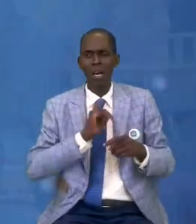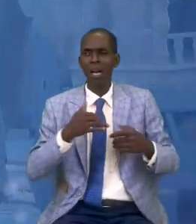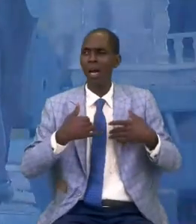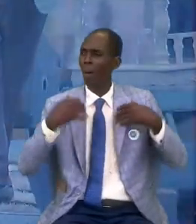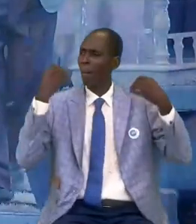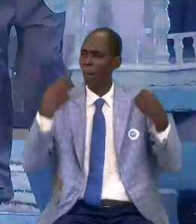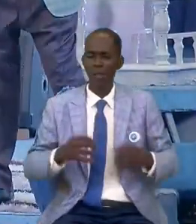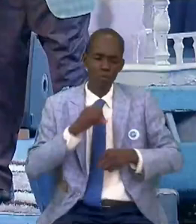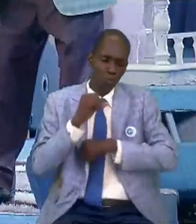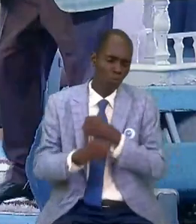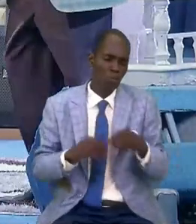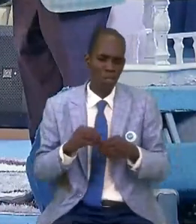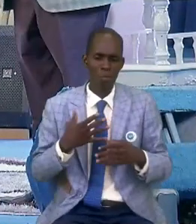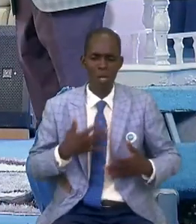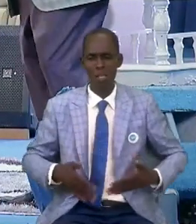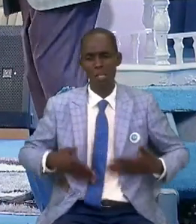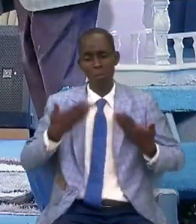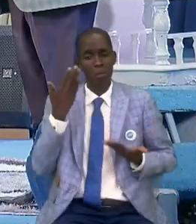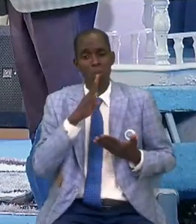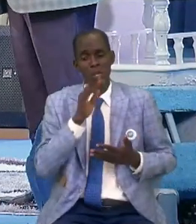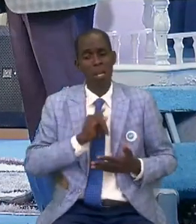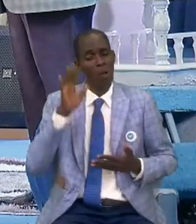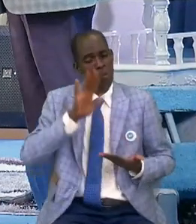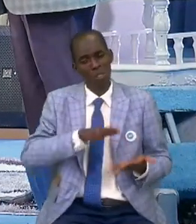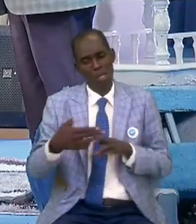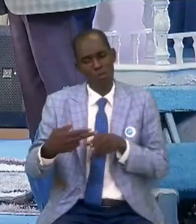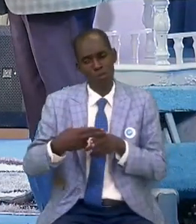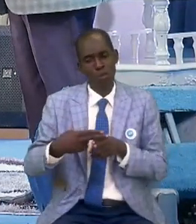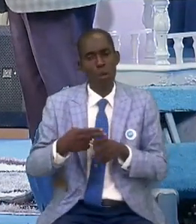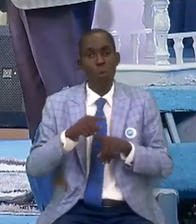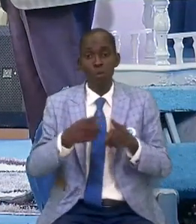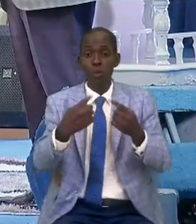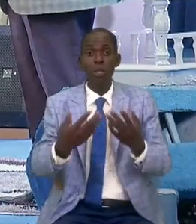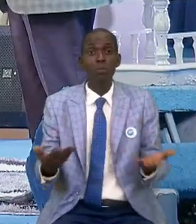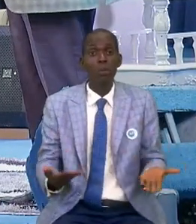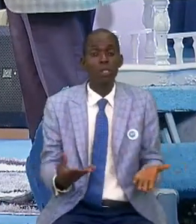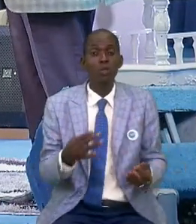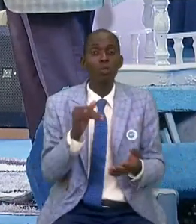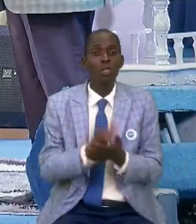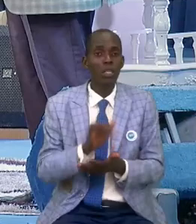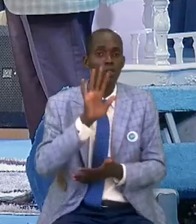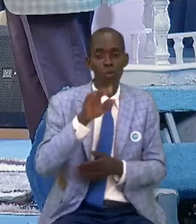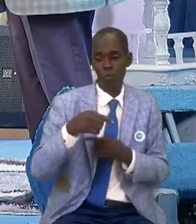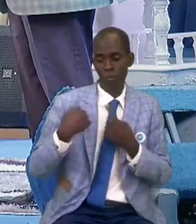is transformed. Your thoughts are transformed. I will not die young.